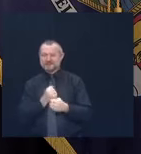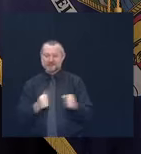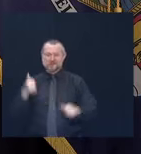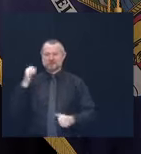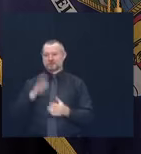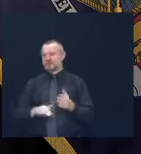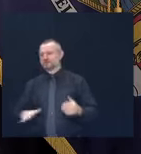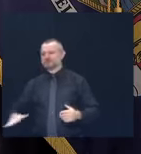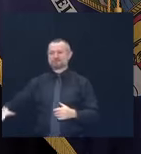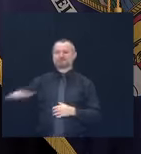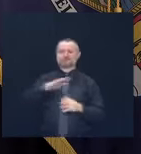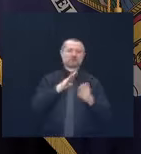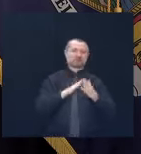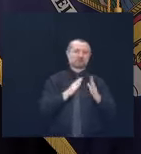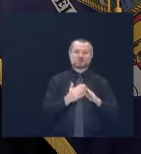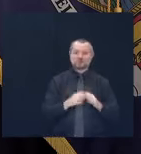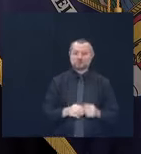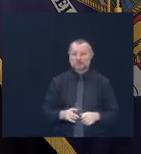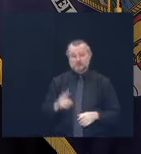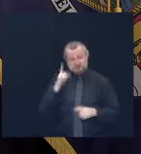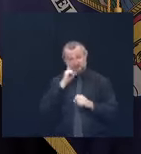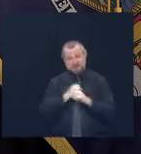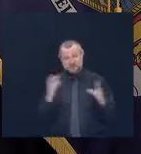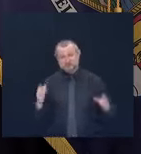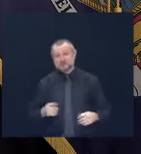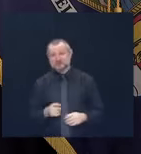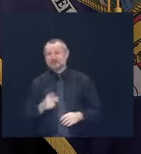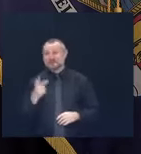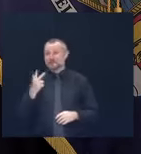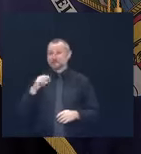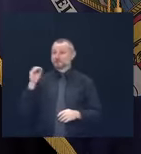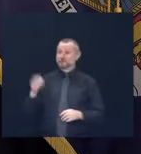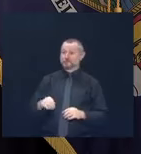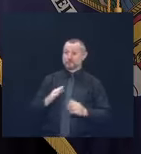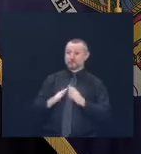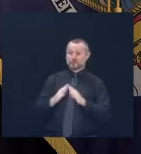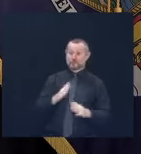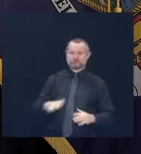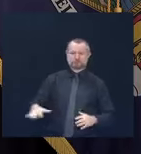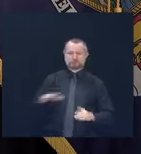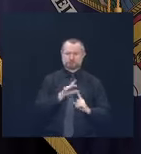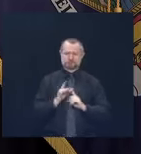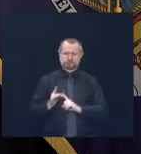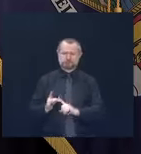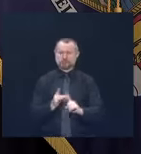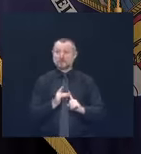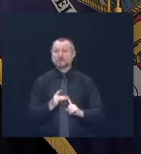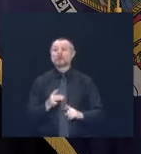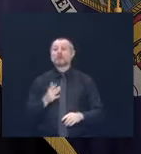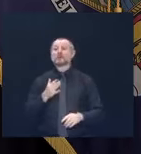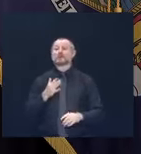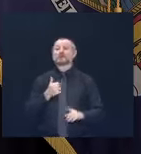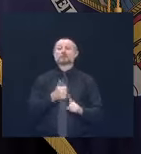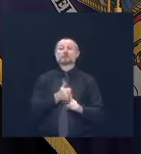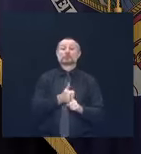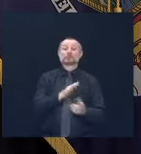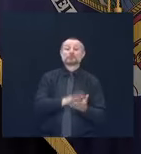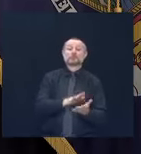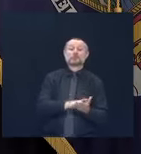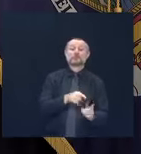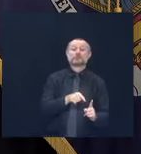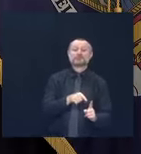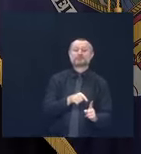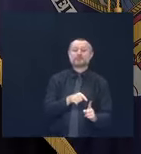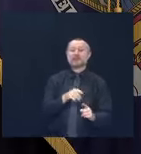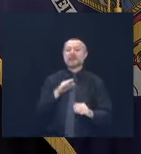community. I mean, think about it. You have 3% infection rate in the community. The school is under 0.5%.